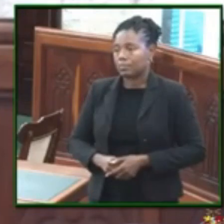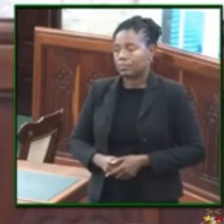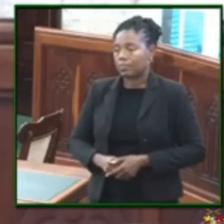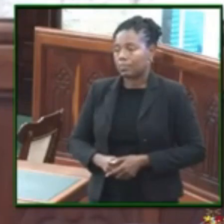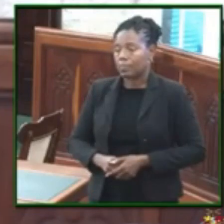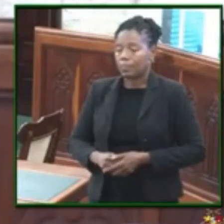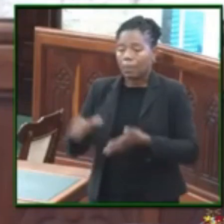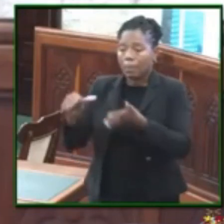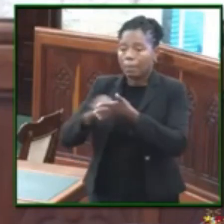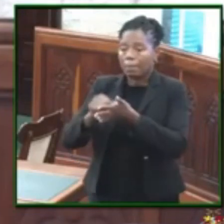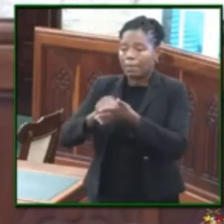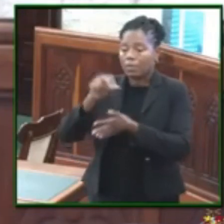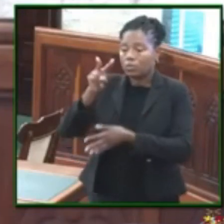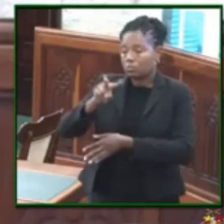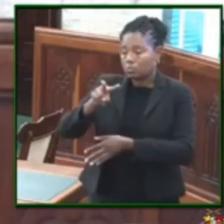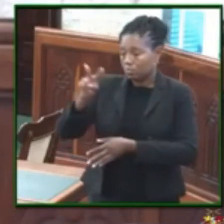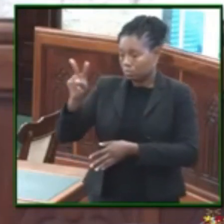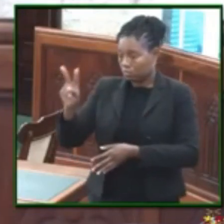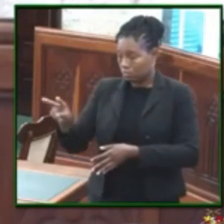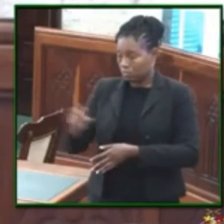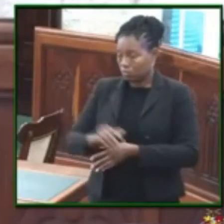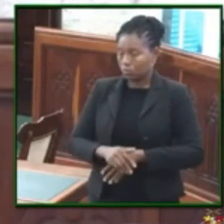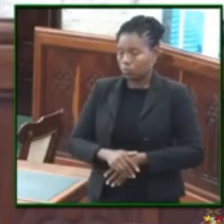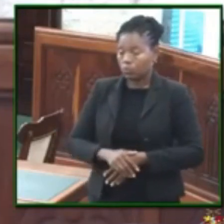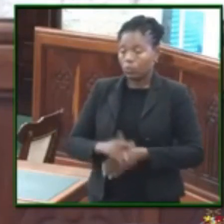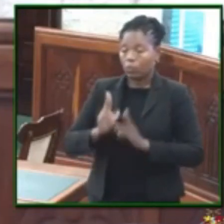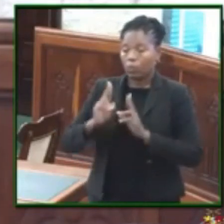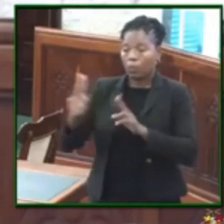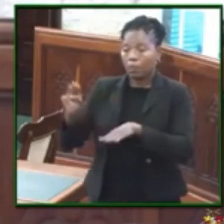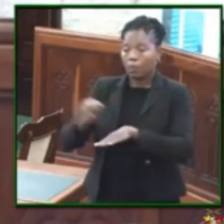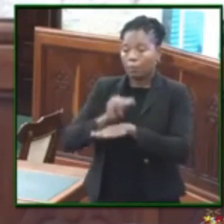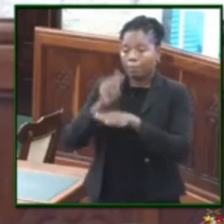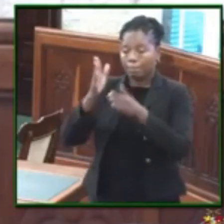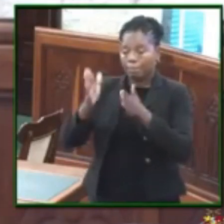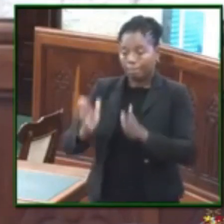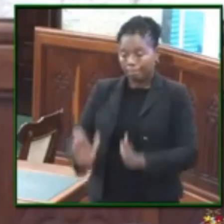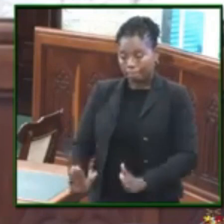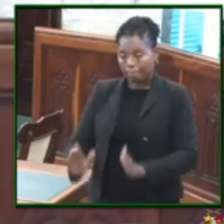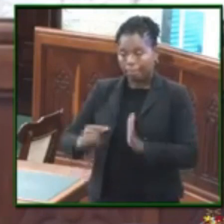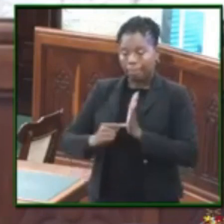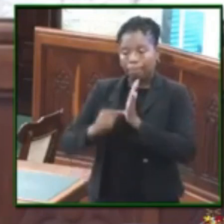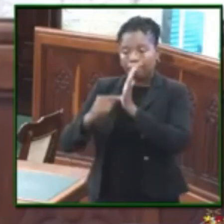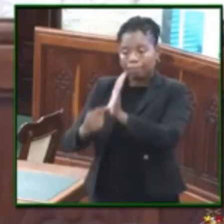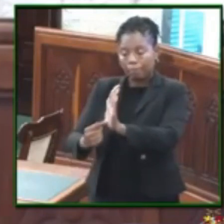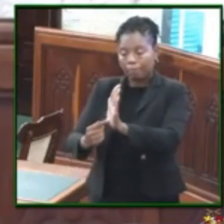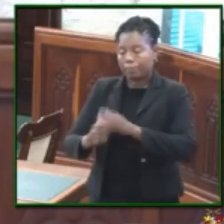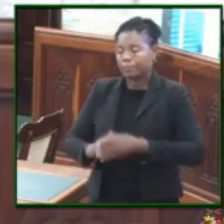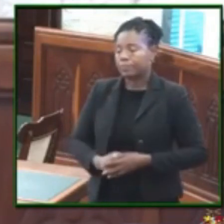At page 22 of the honorable member's presentation,